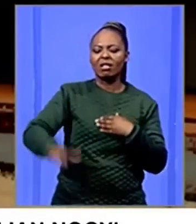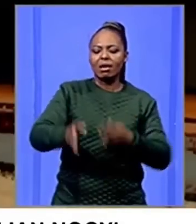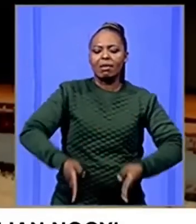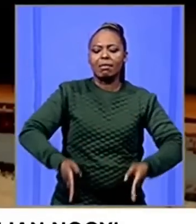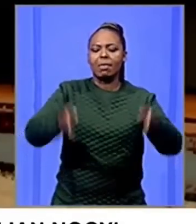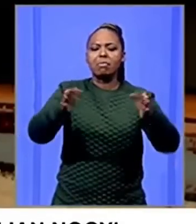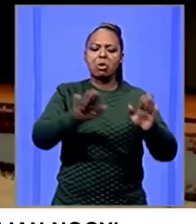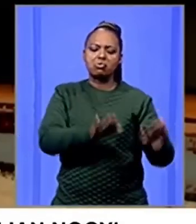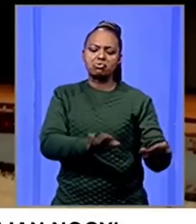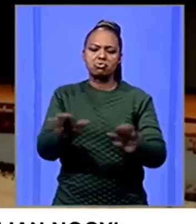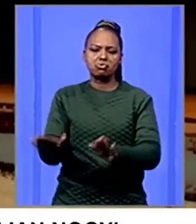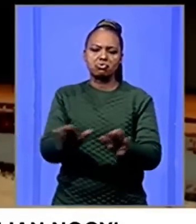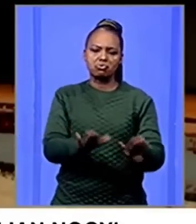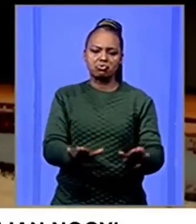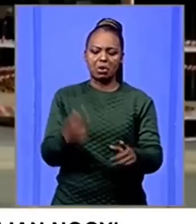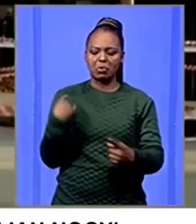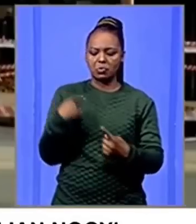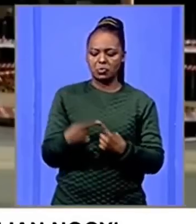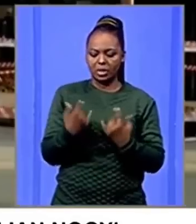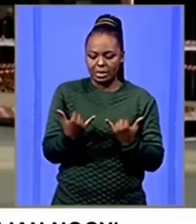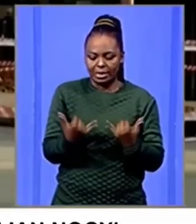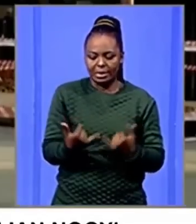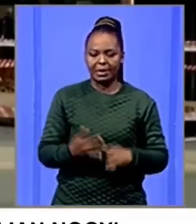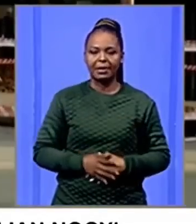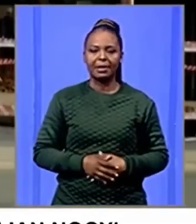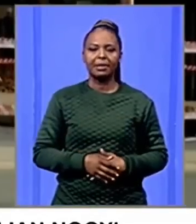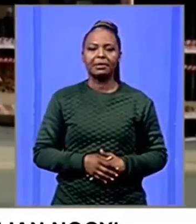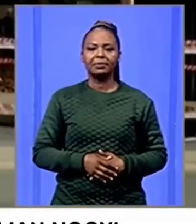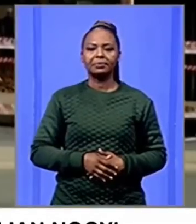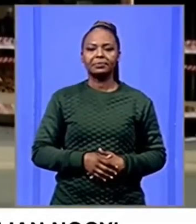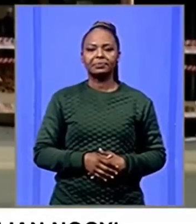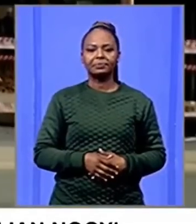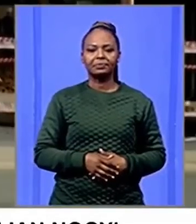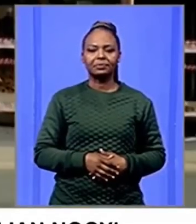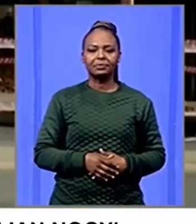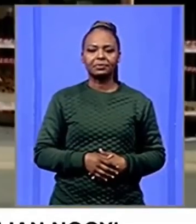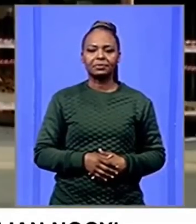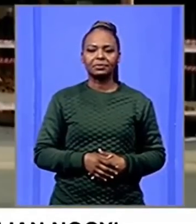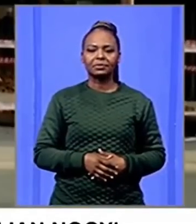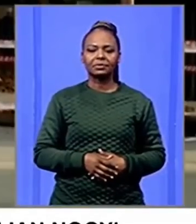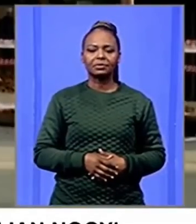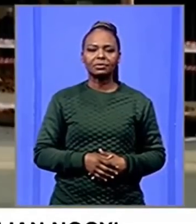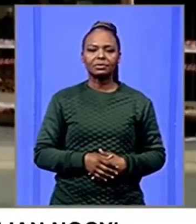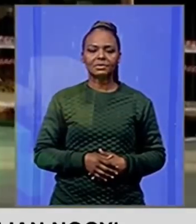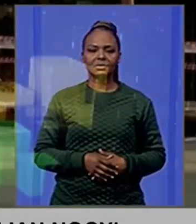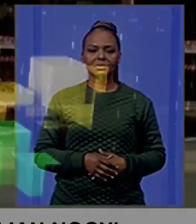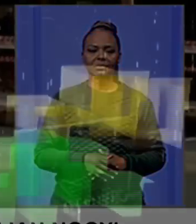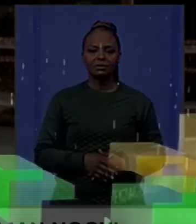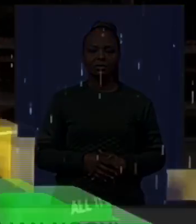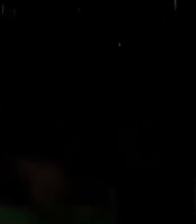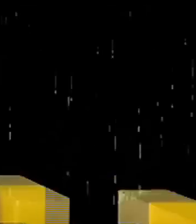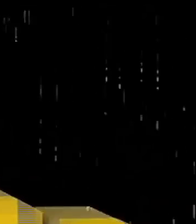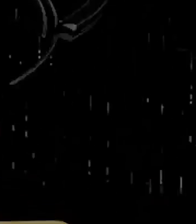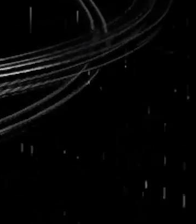ka sethoboloko. Offense Stimo, SABC News, Johannesburg.